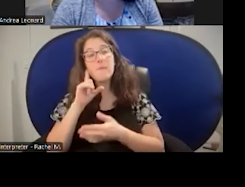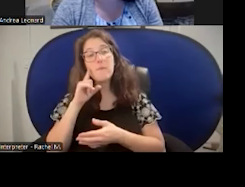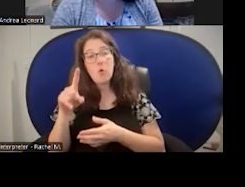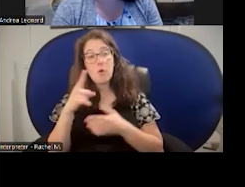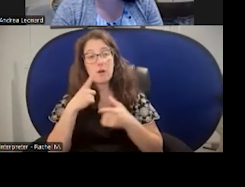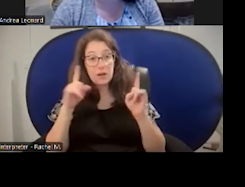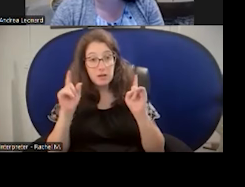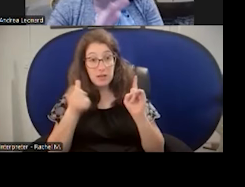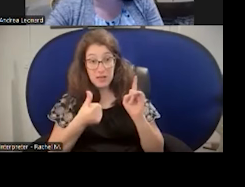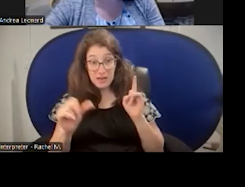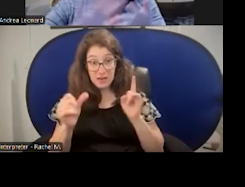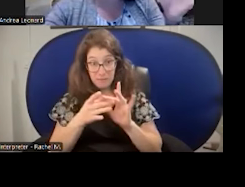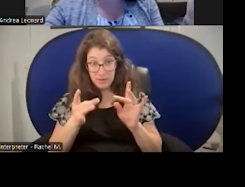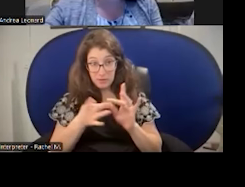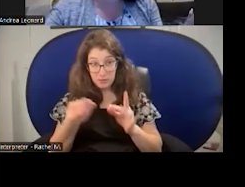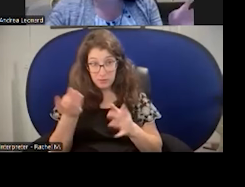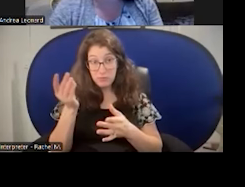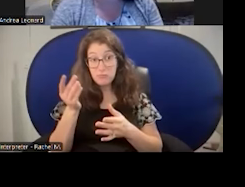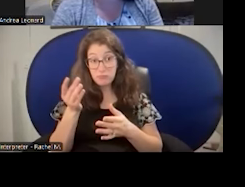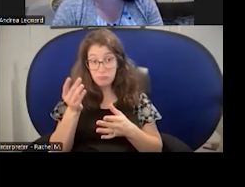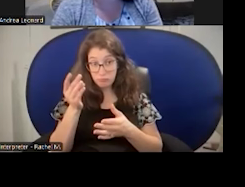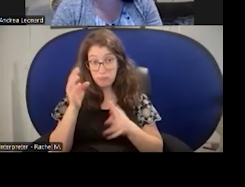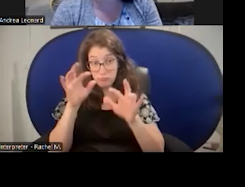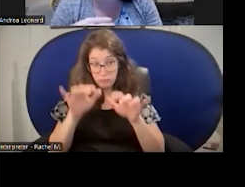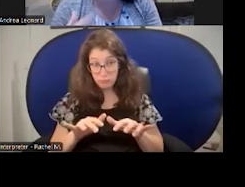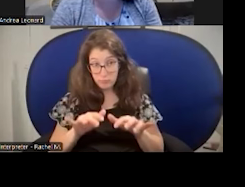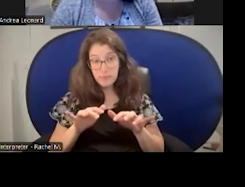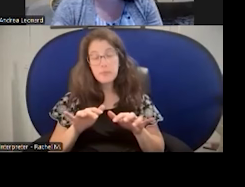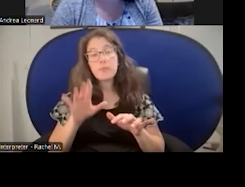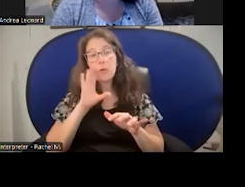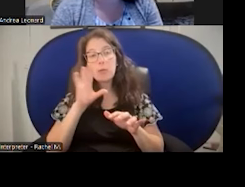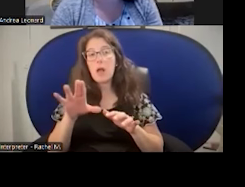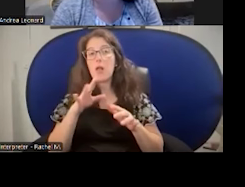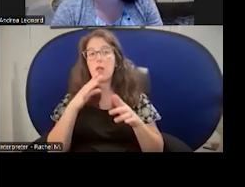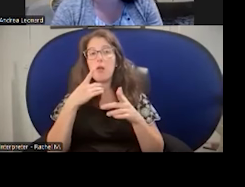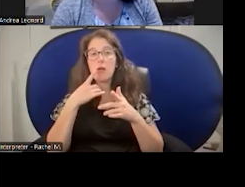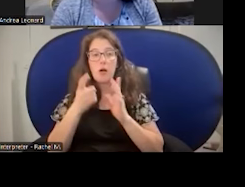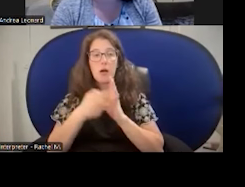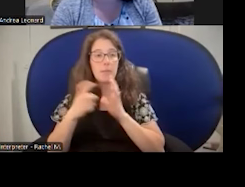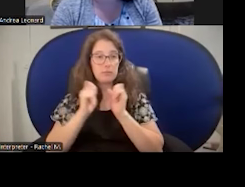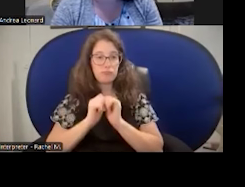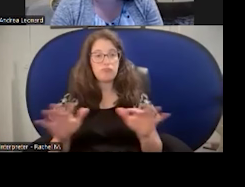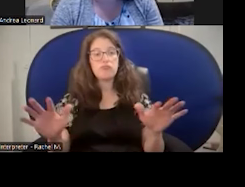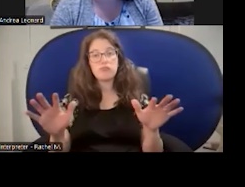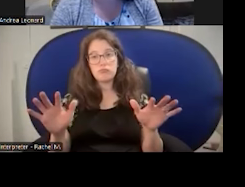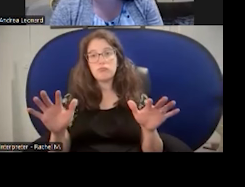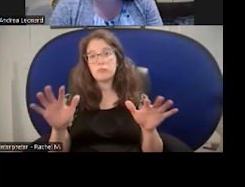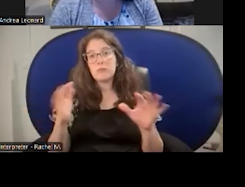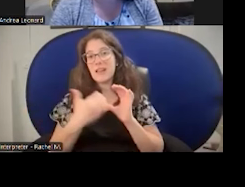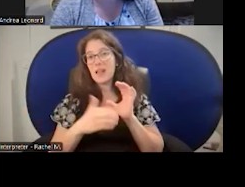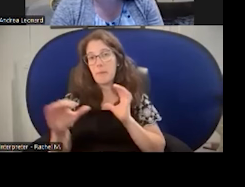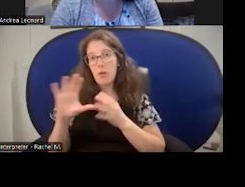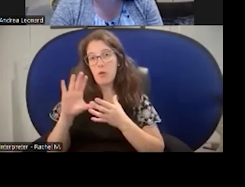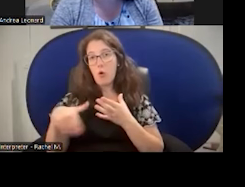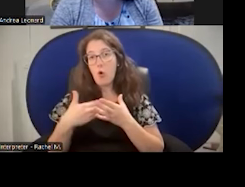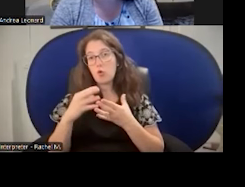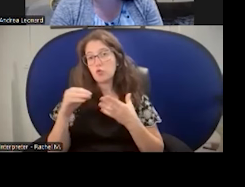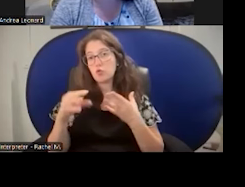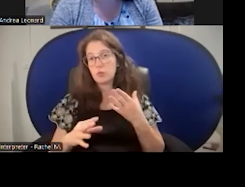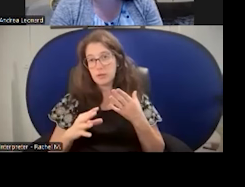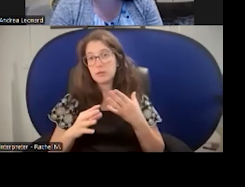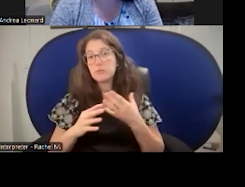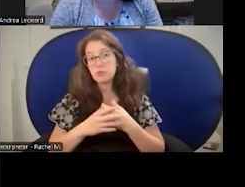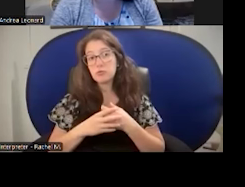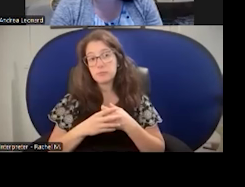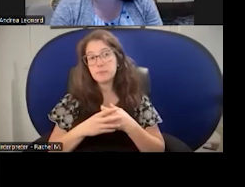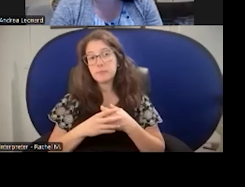message that you put in here will be sent out by email to the students. You don't have to opt in on that. And within it, we're going to try to